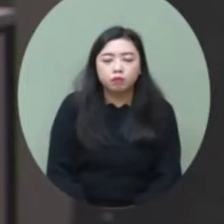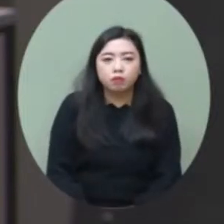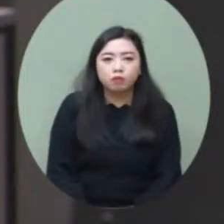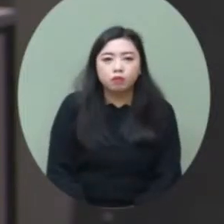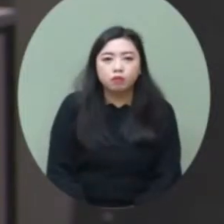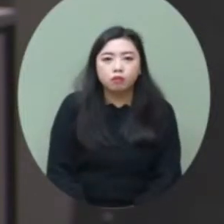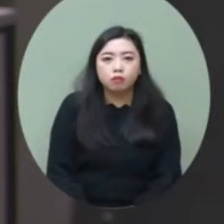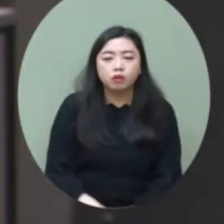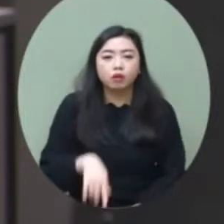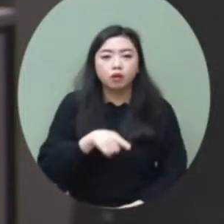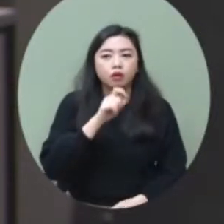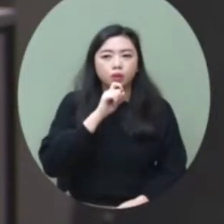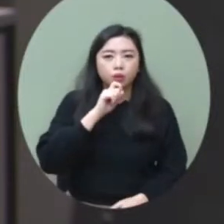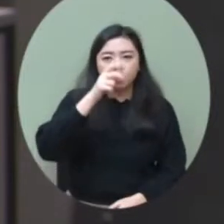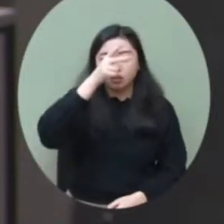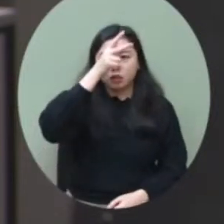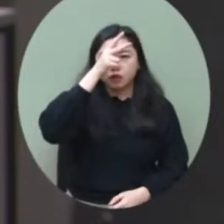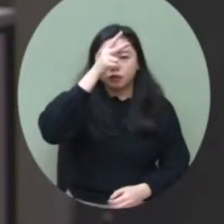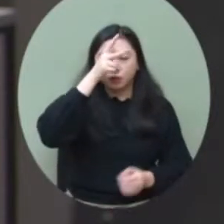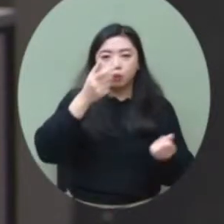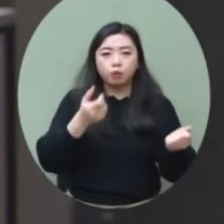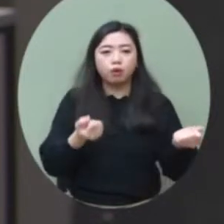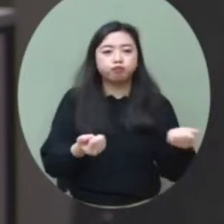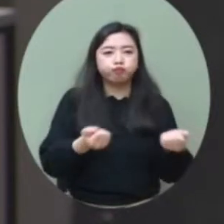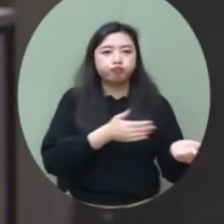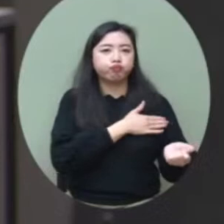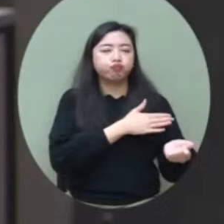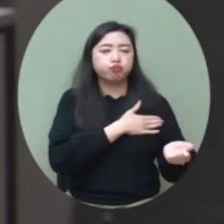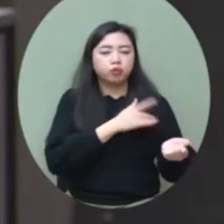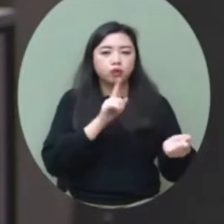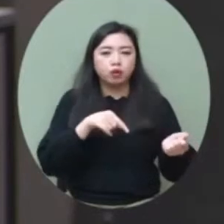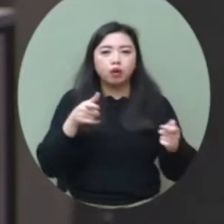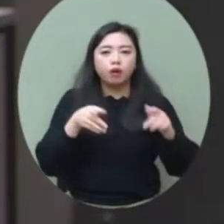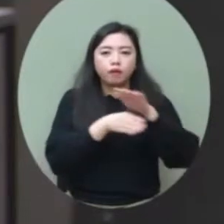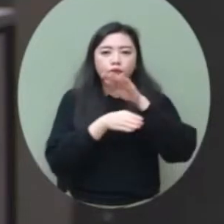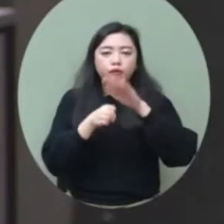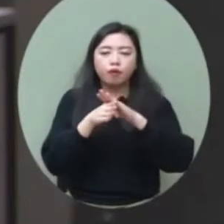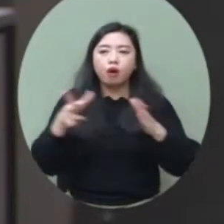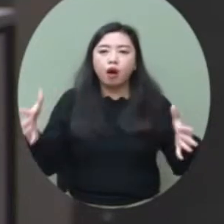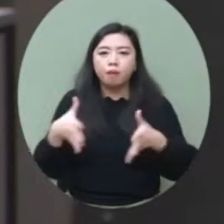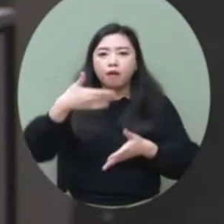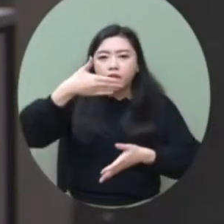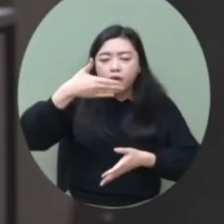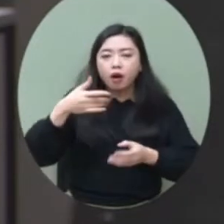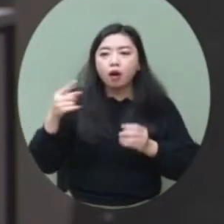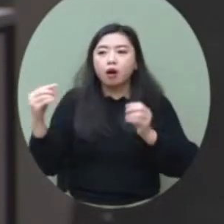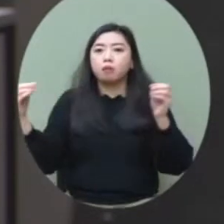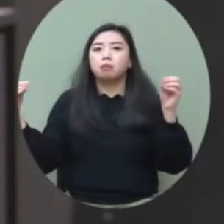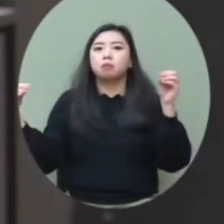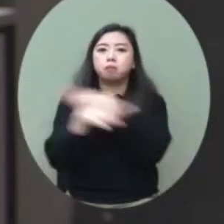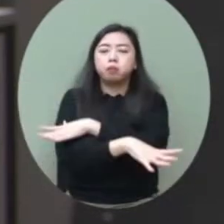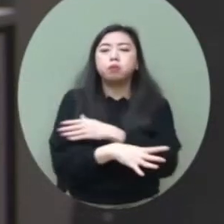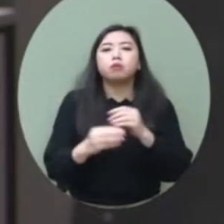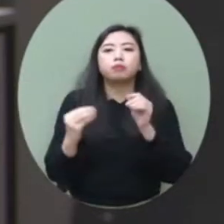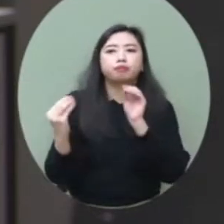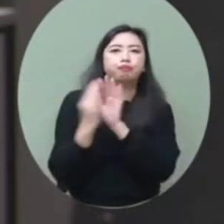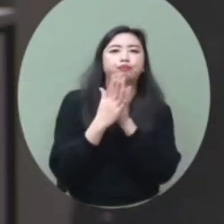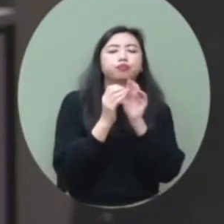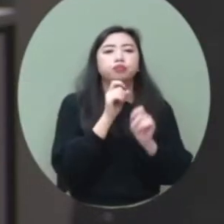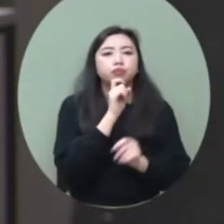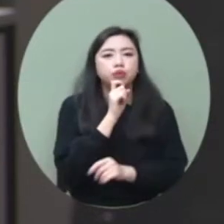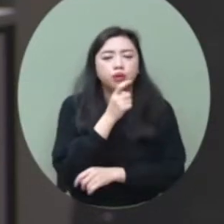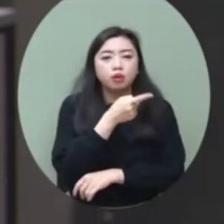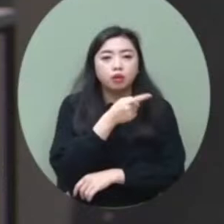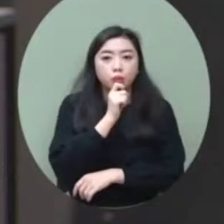had meals together in a room. Is there any government drivers being identified as close contact, and what